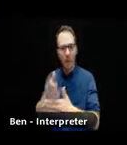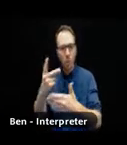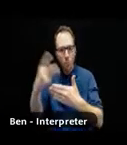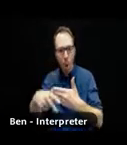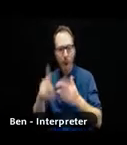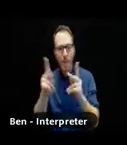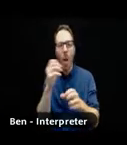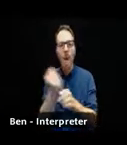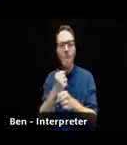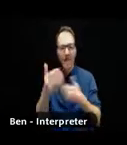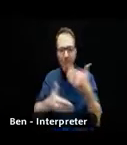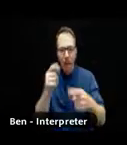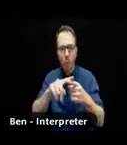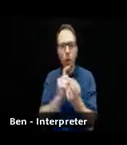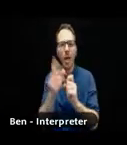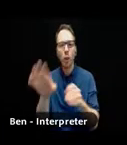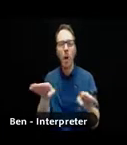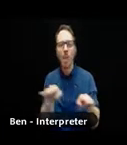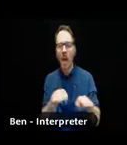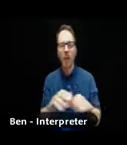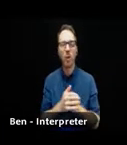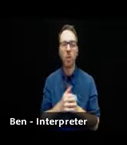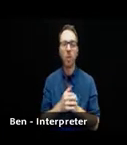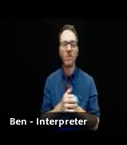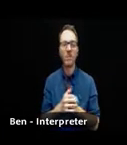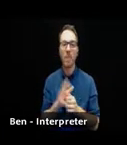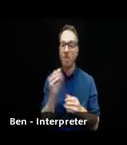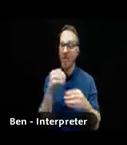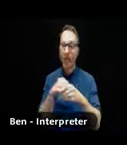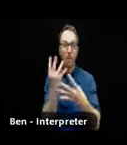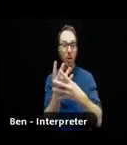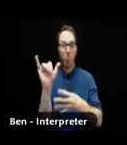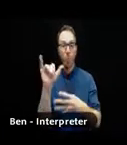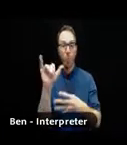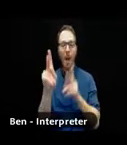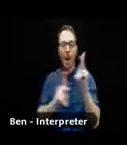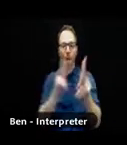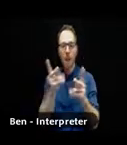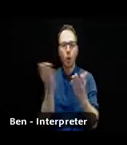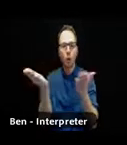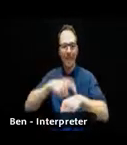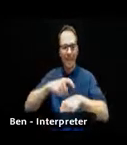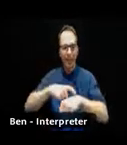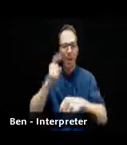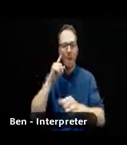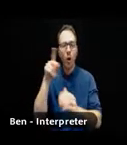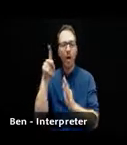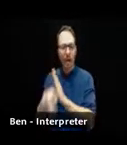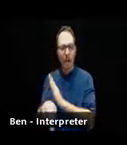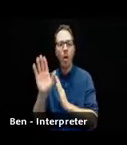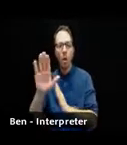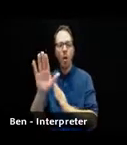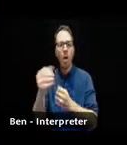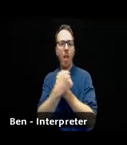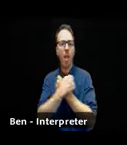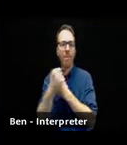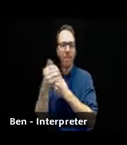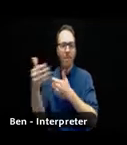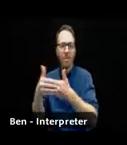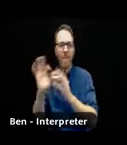steps towards changing their behaviors, even in prisons where people are serving time for killing their loved ones, their family